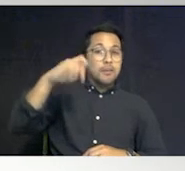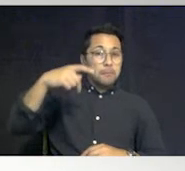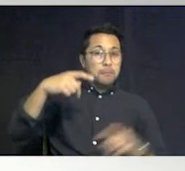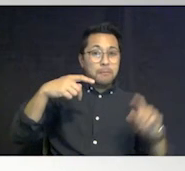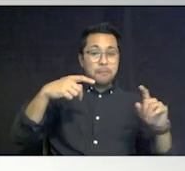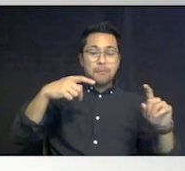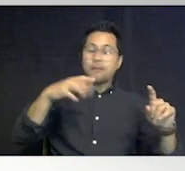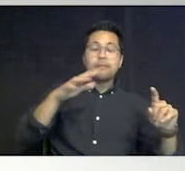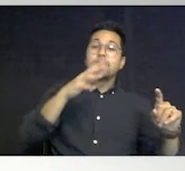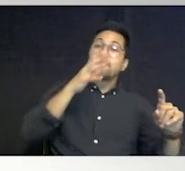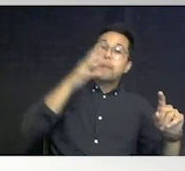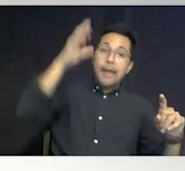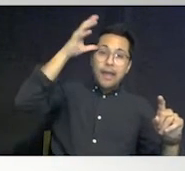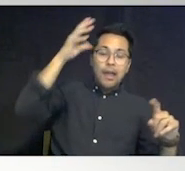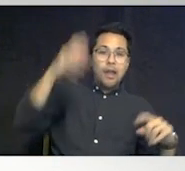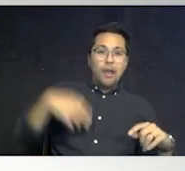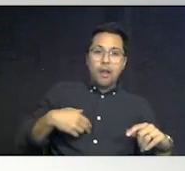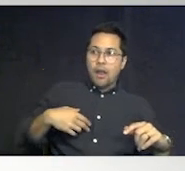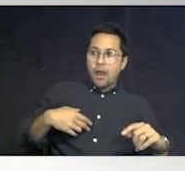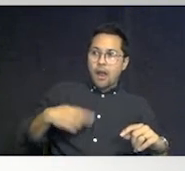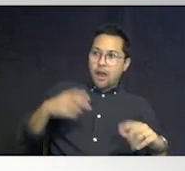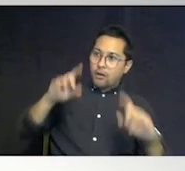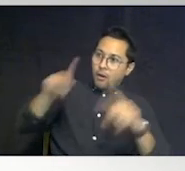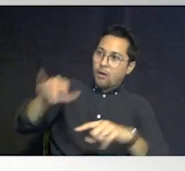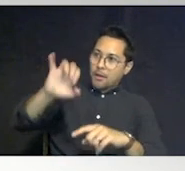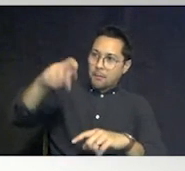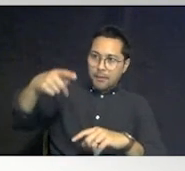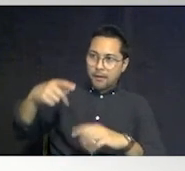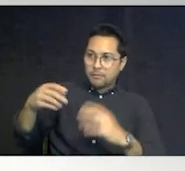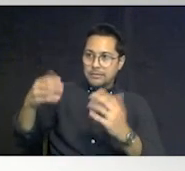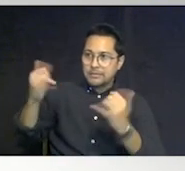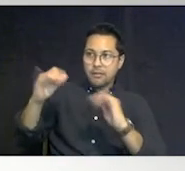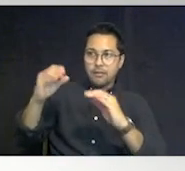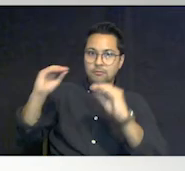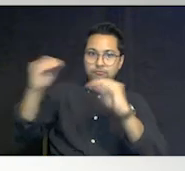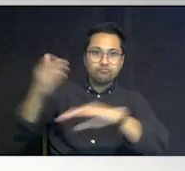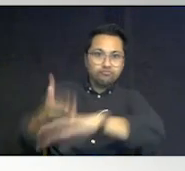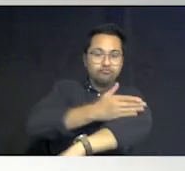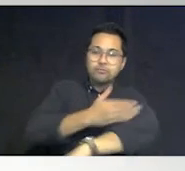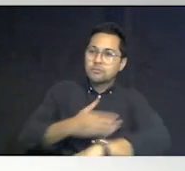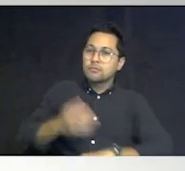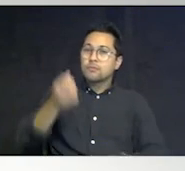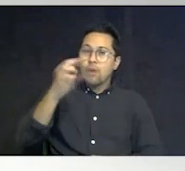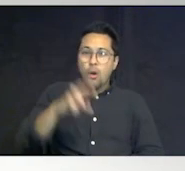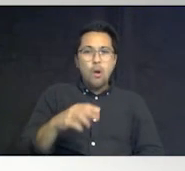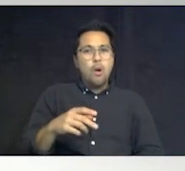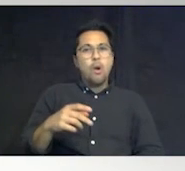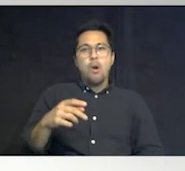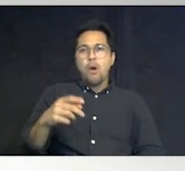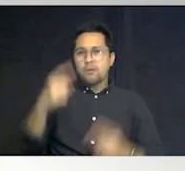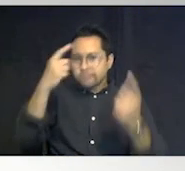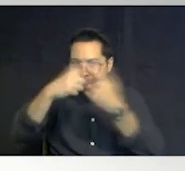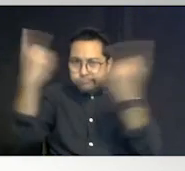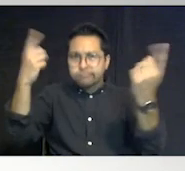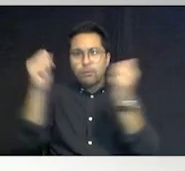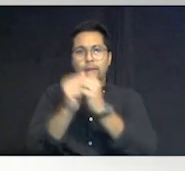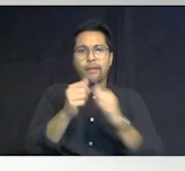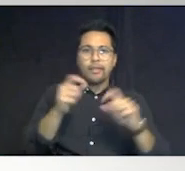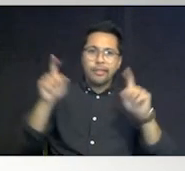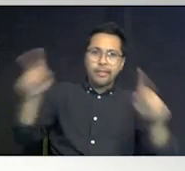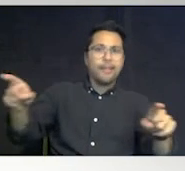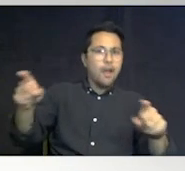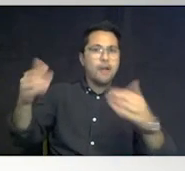progress in the development of the IEP, or there is a history of contentious interactions between the parent and the school staff.